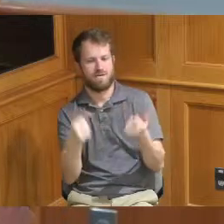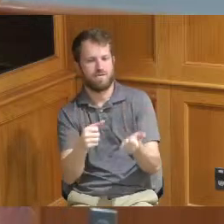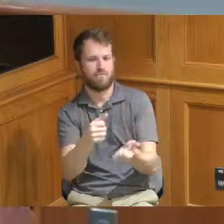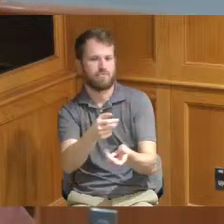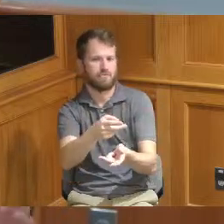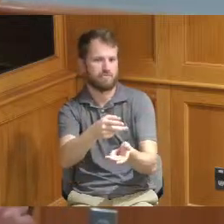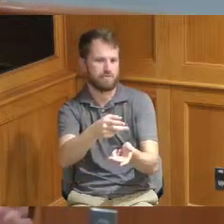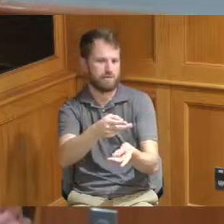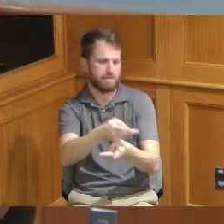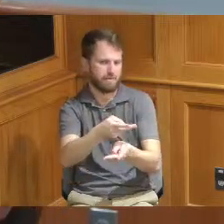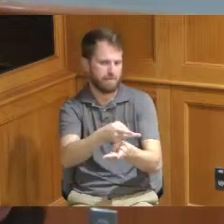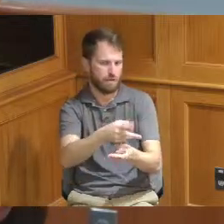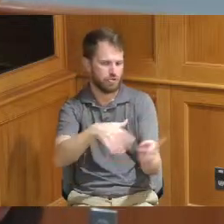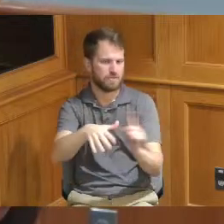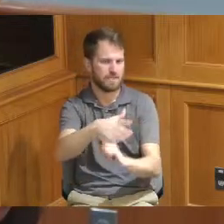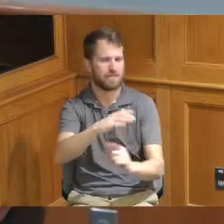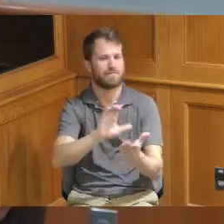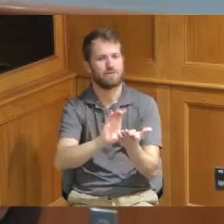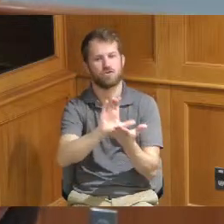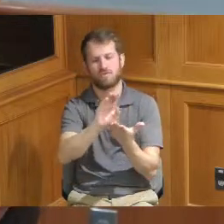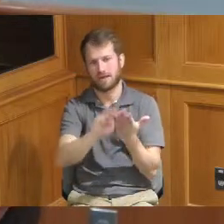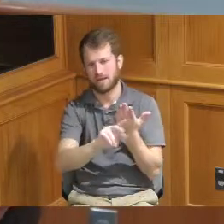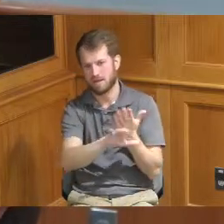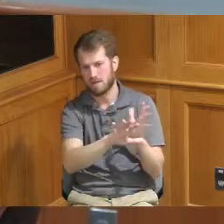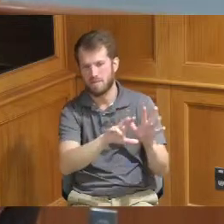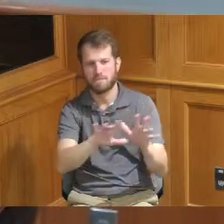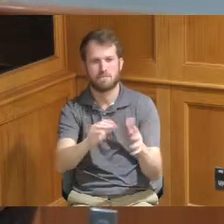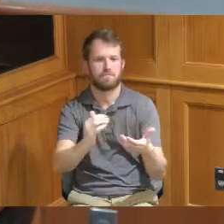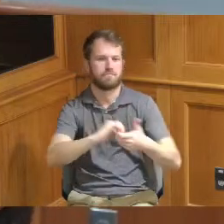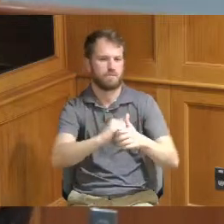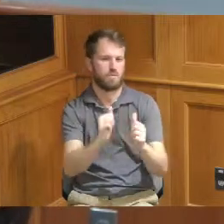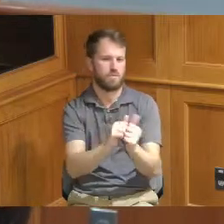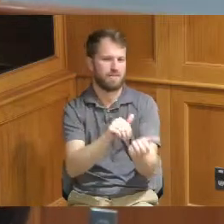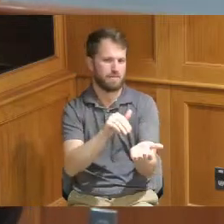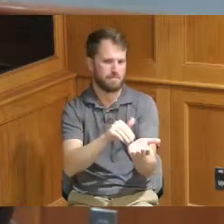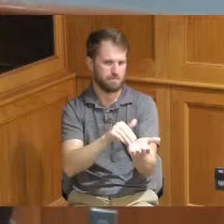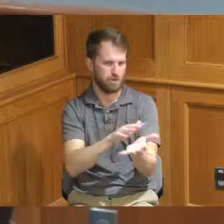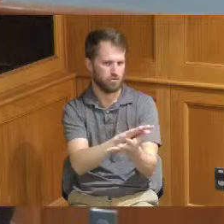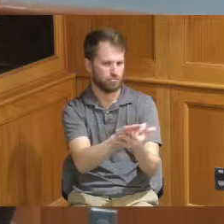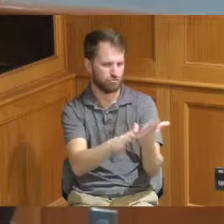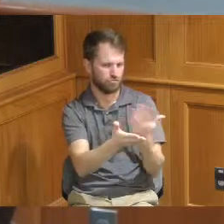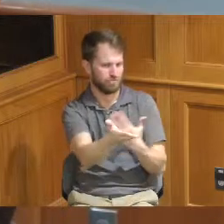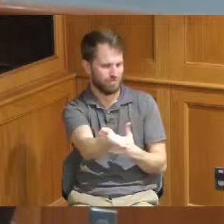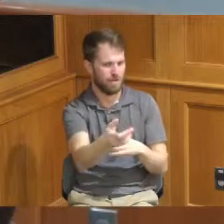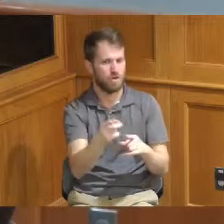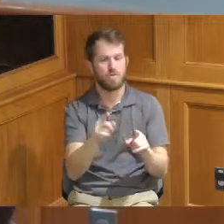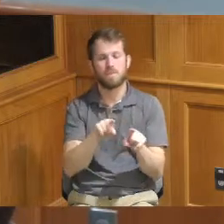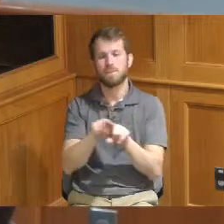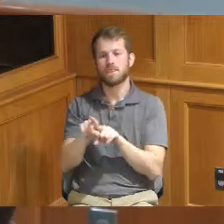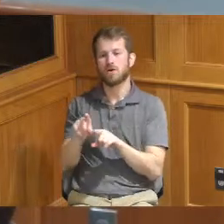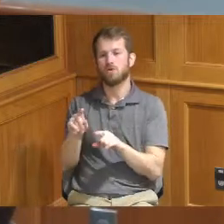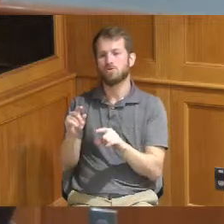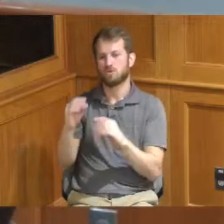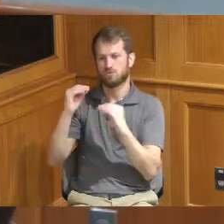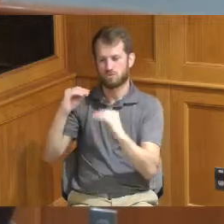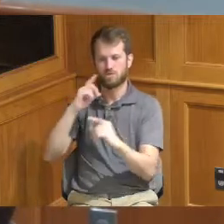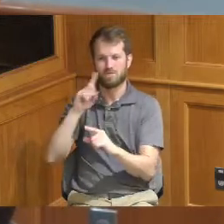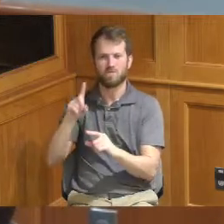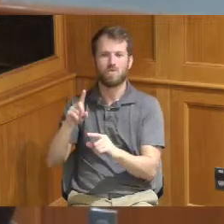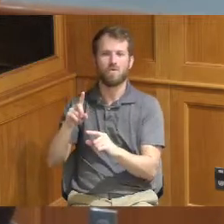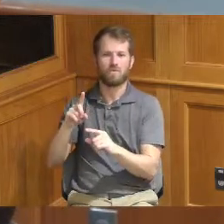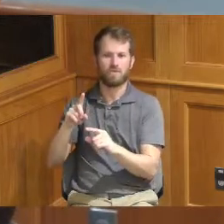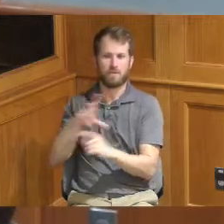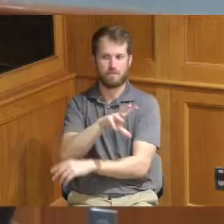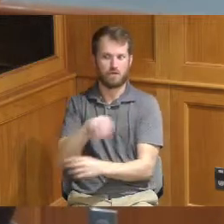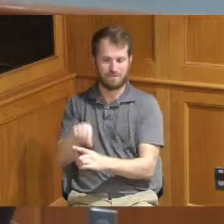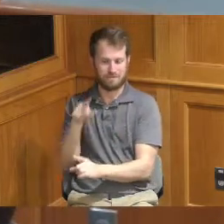curriculum, work with the medical professionals there. We also provide case management services to program participants because we learned